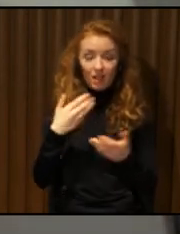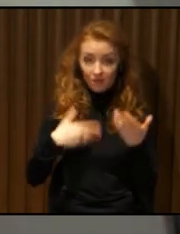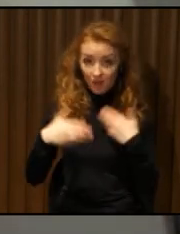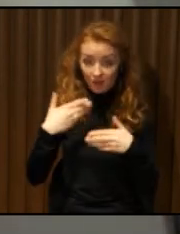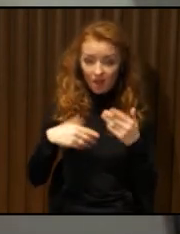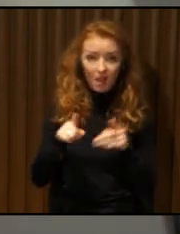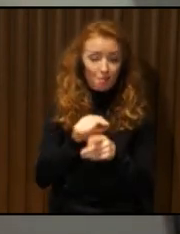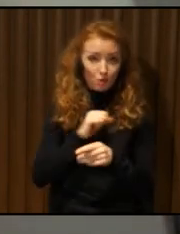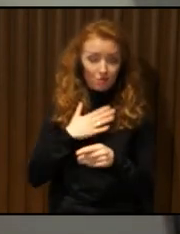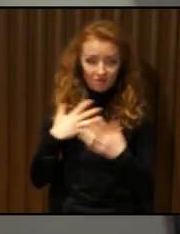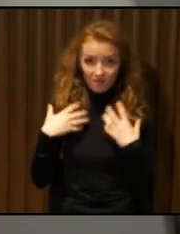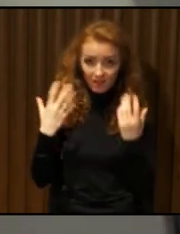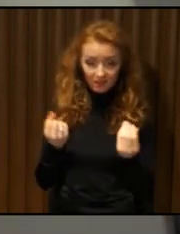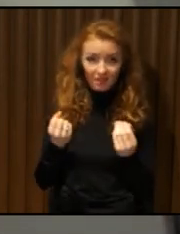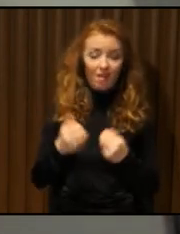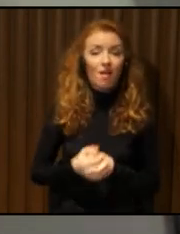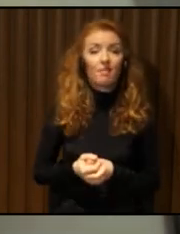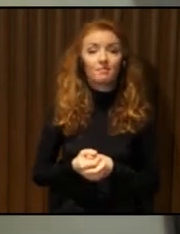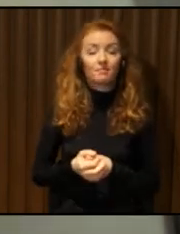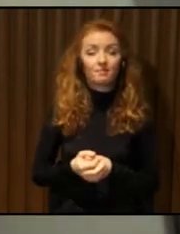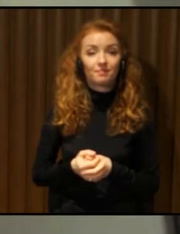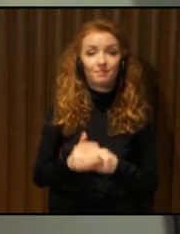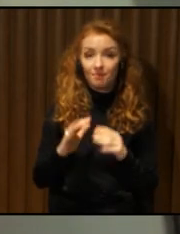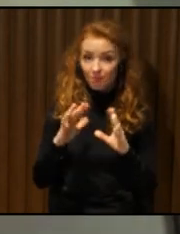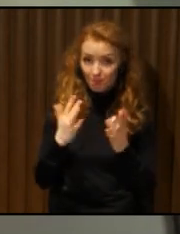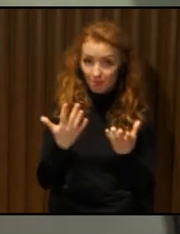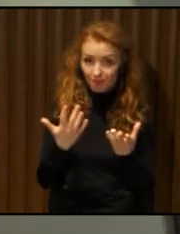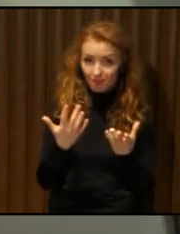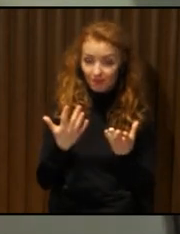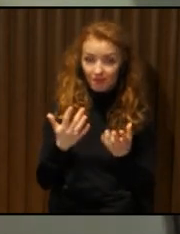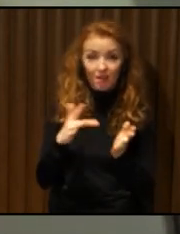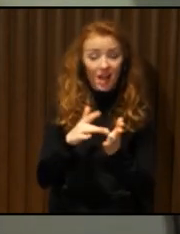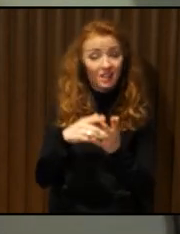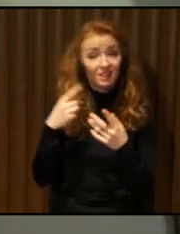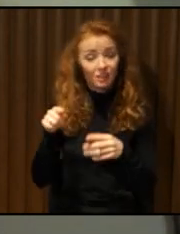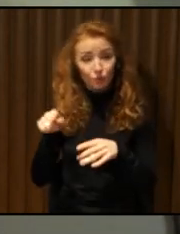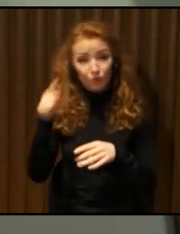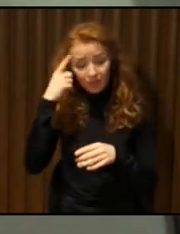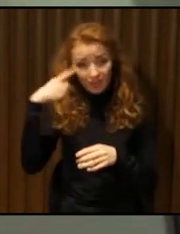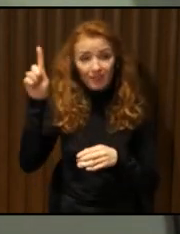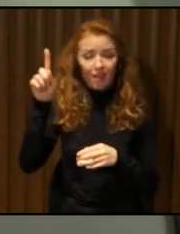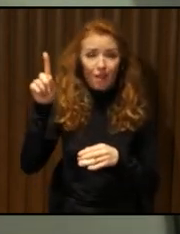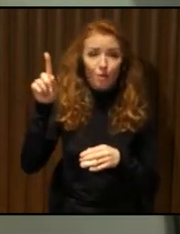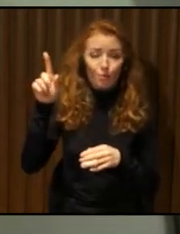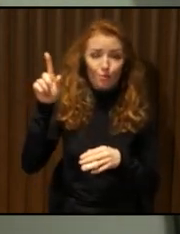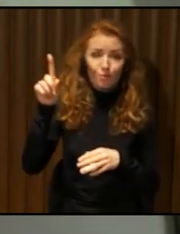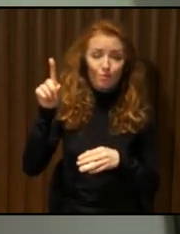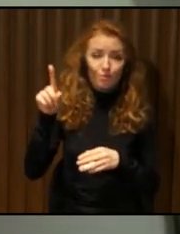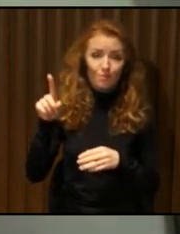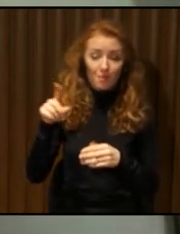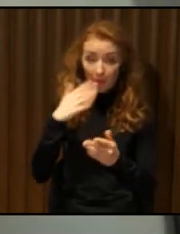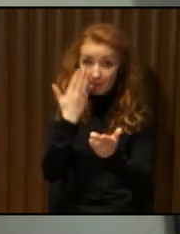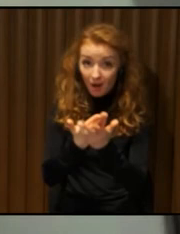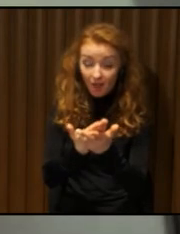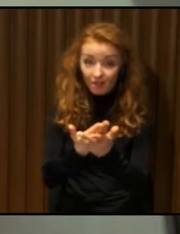and then the excitement was so, we got so many comments from